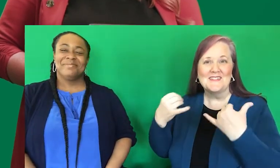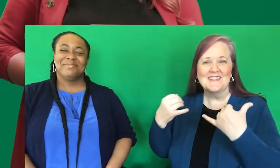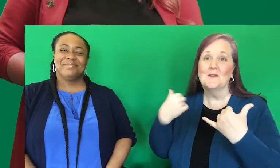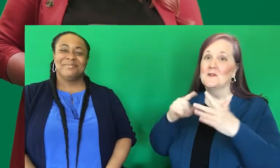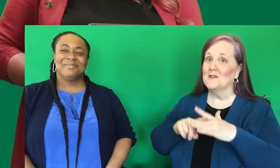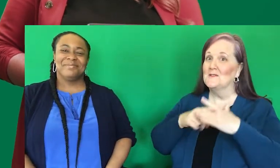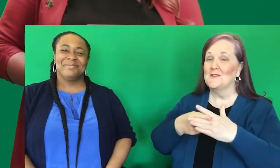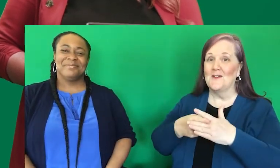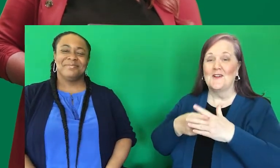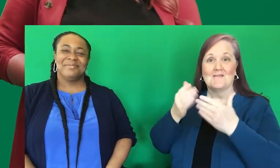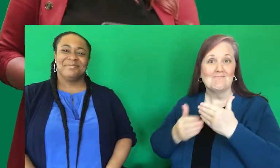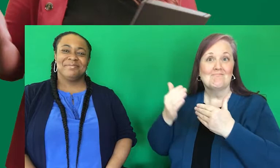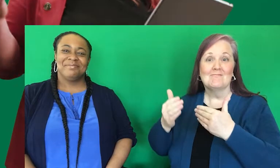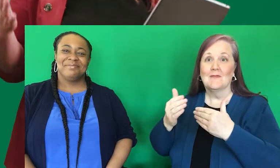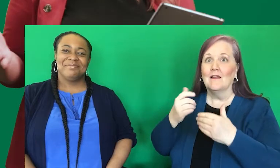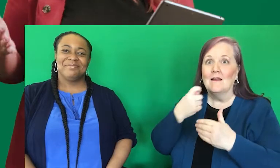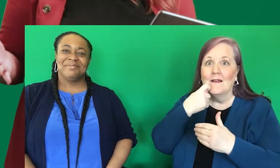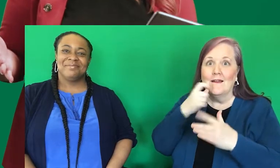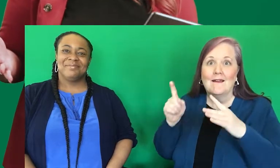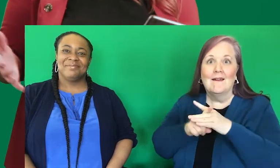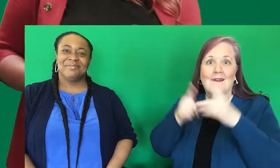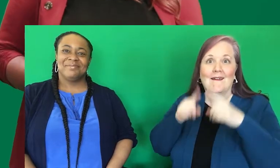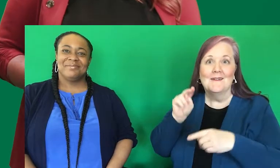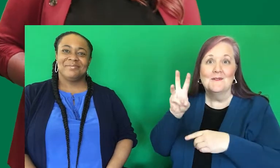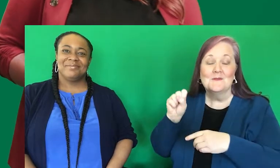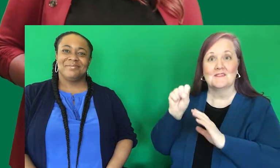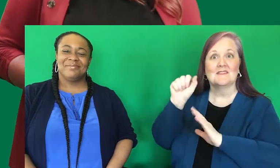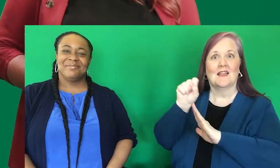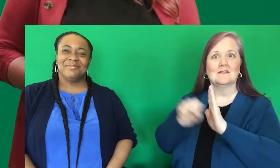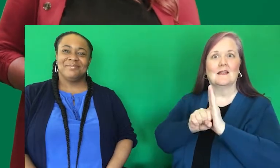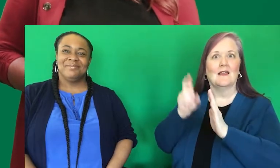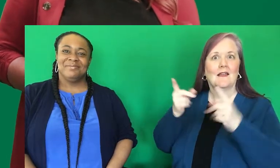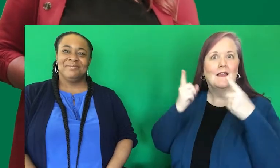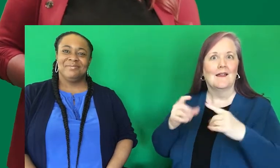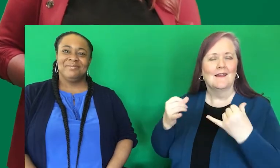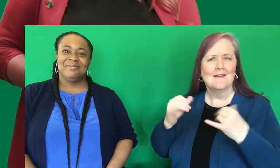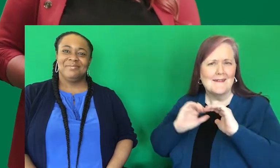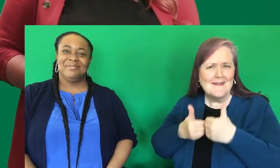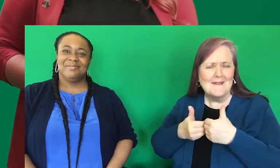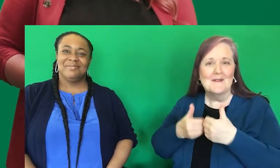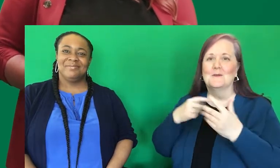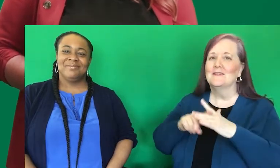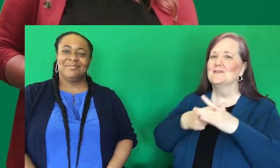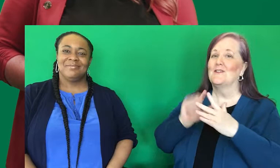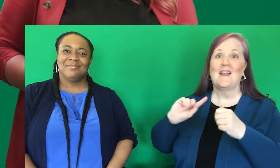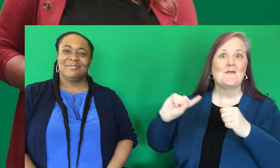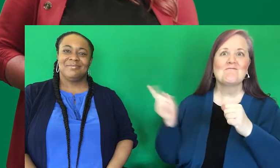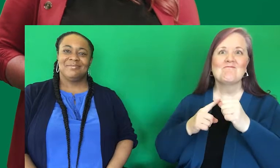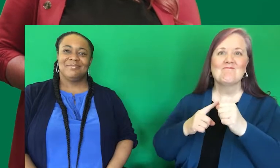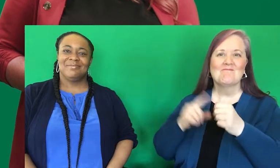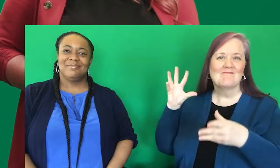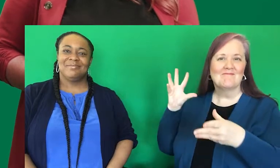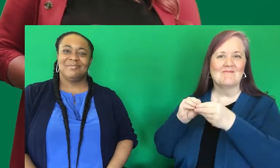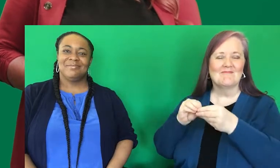We are going to start the broadcast with some breaking news. Sacramento State has made history today by launching the